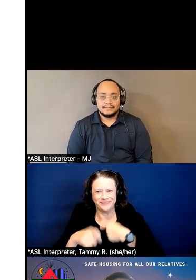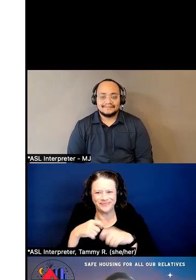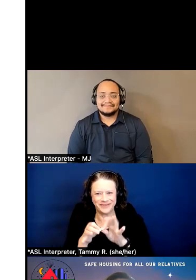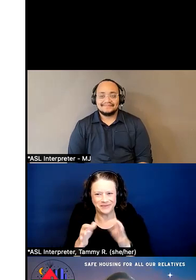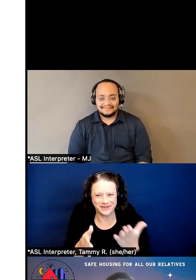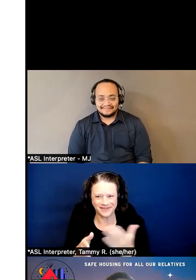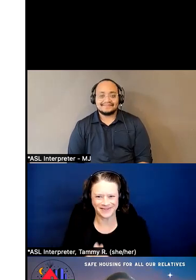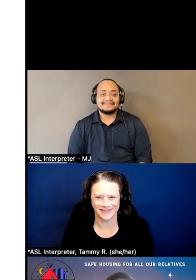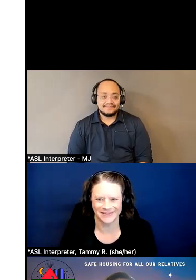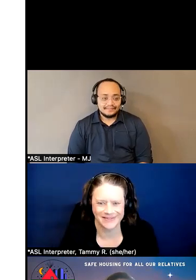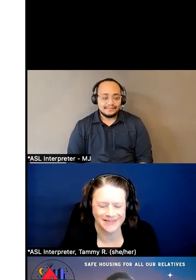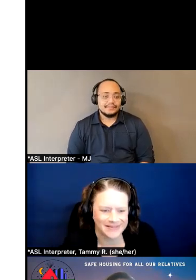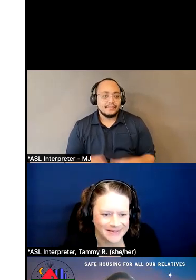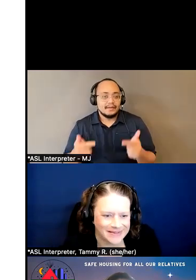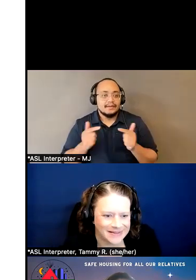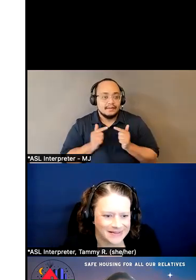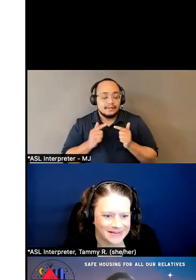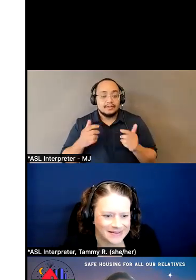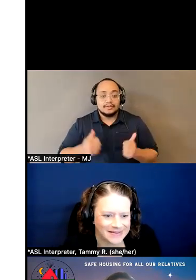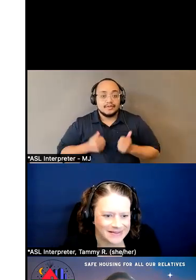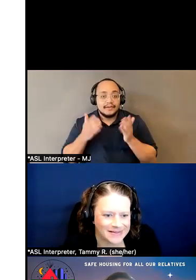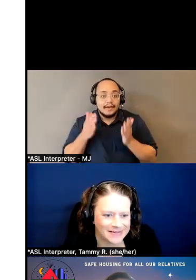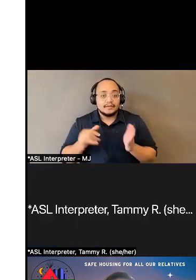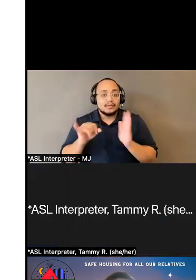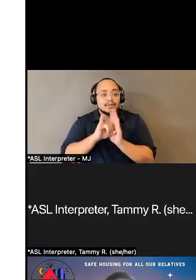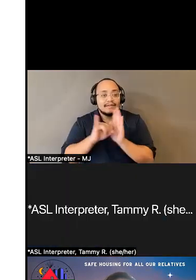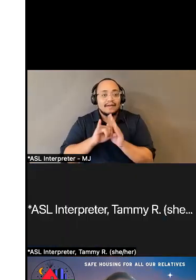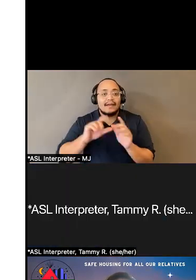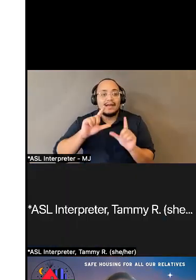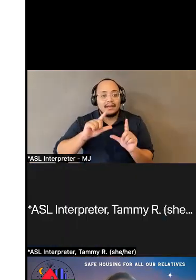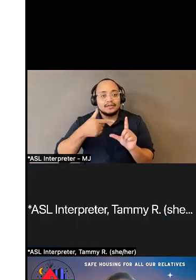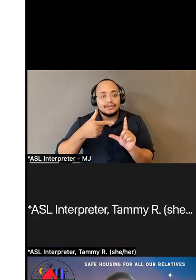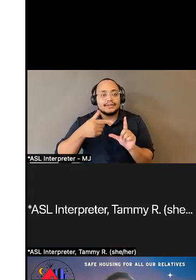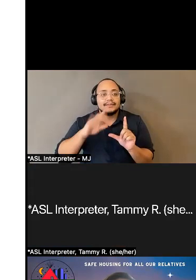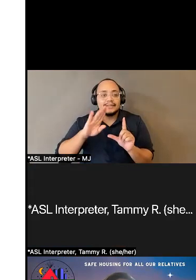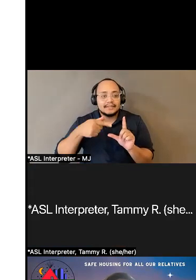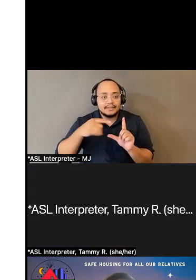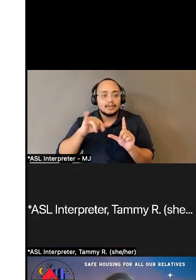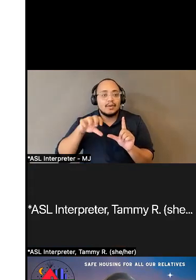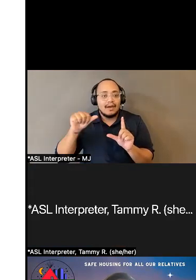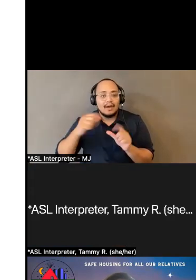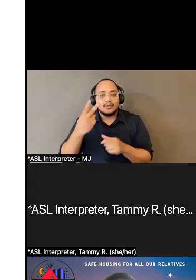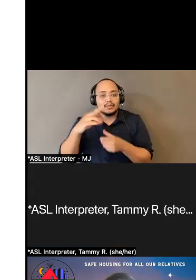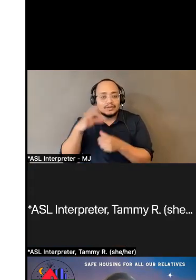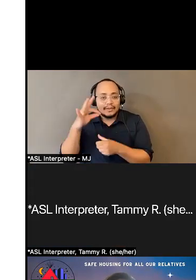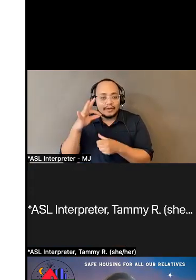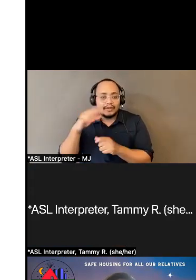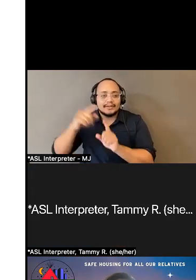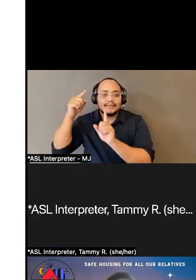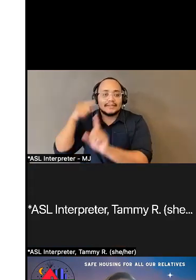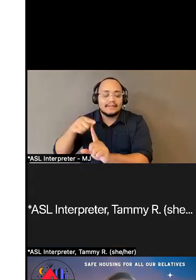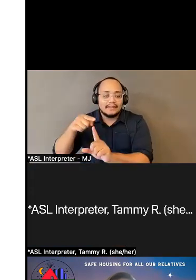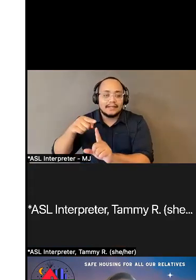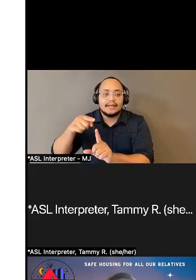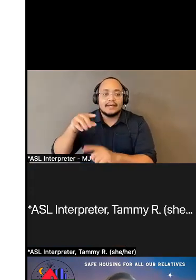Survivors who identify as LGBTQAI or Two-Spirit, in Minneapolis in particular, this was an